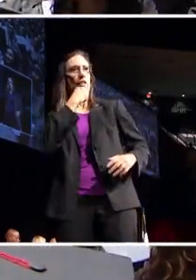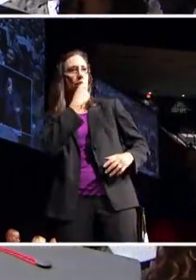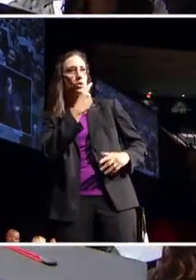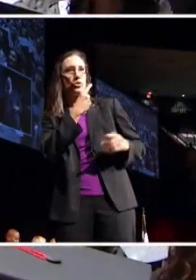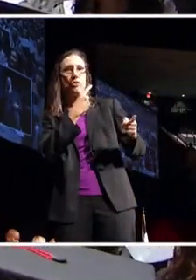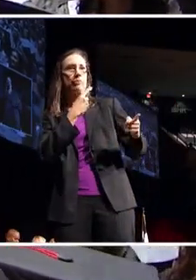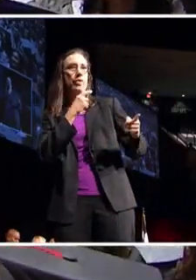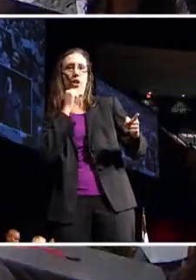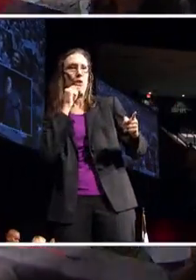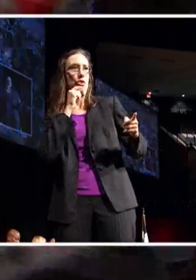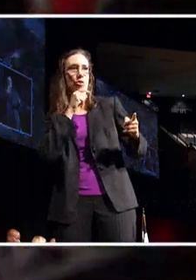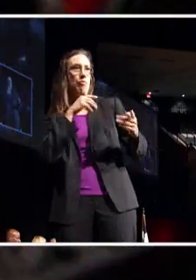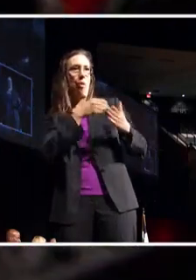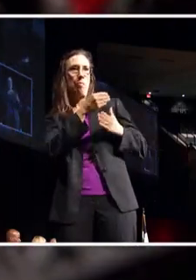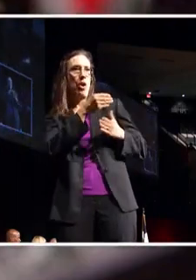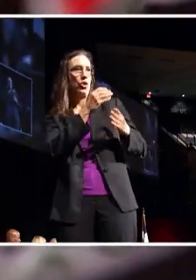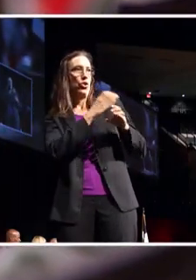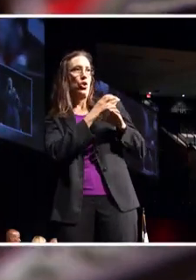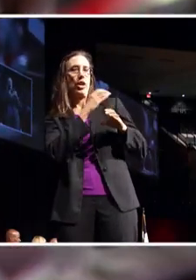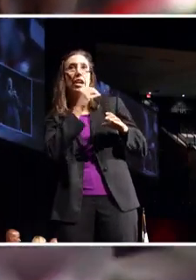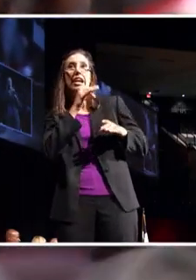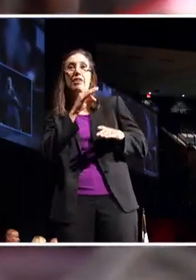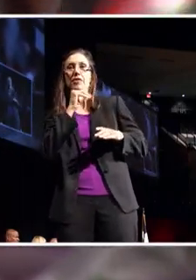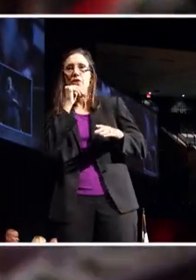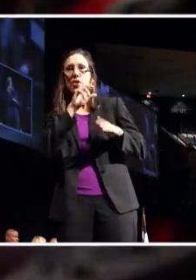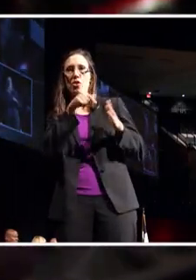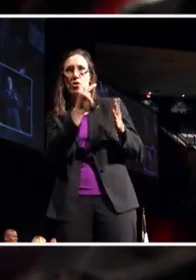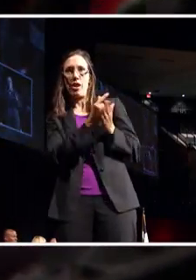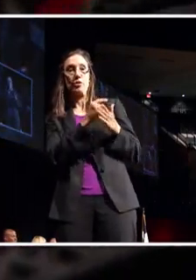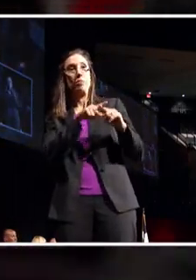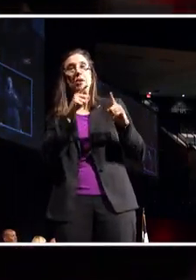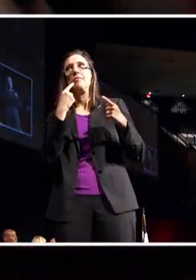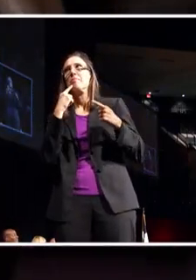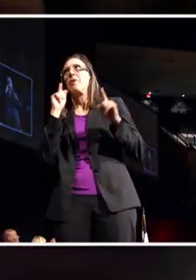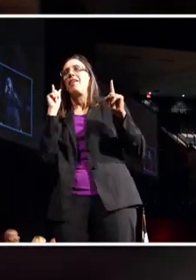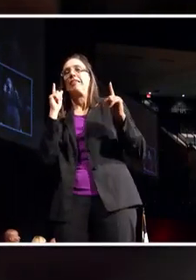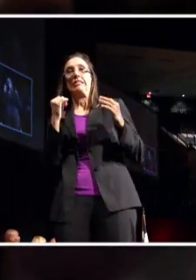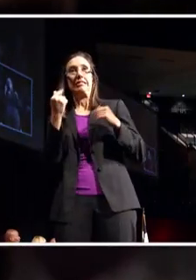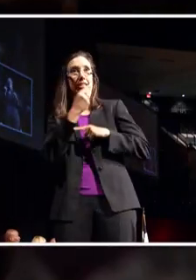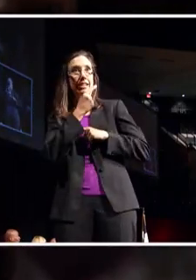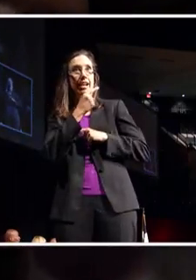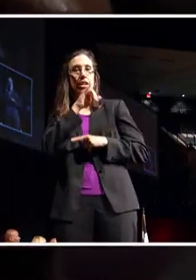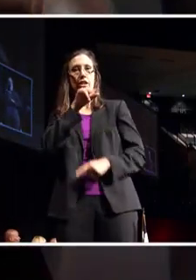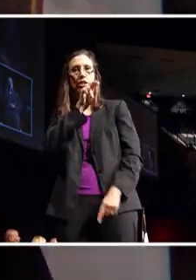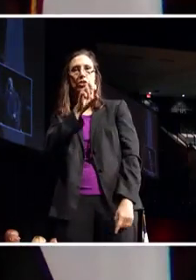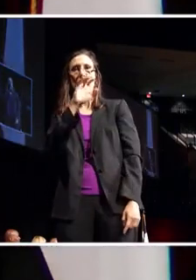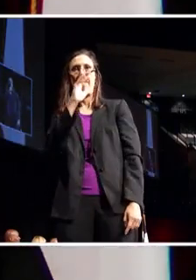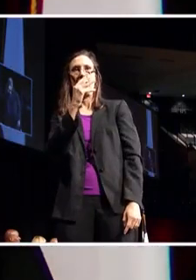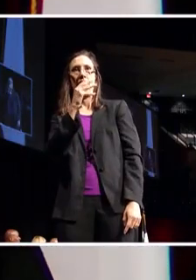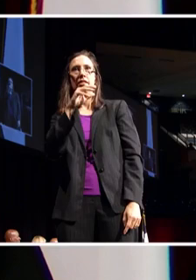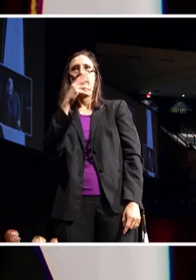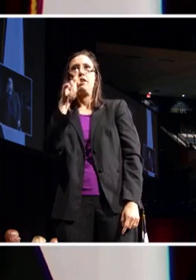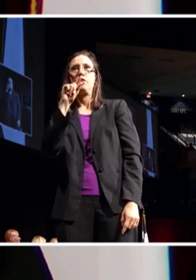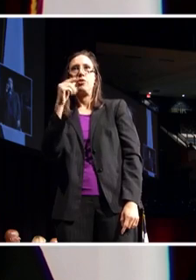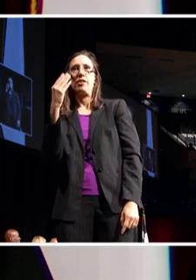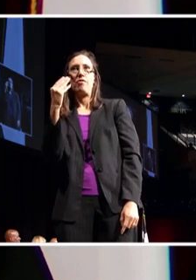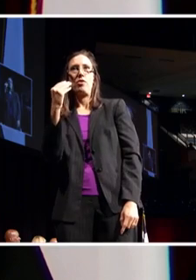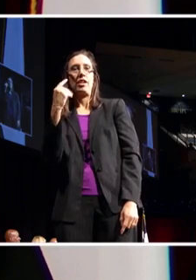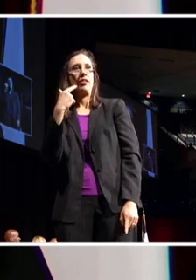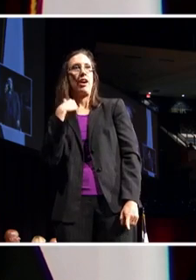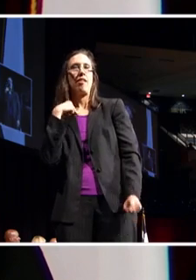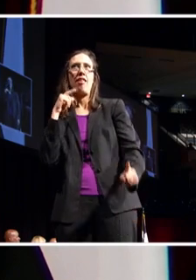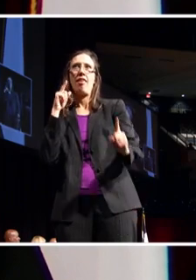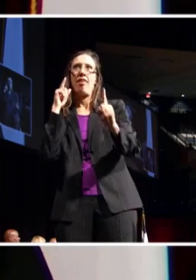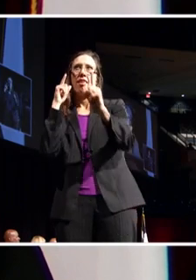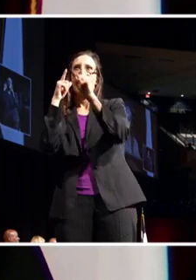you they wouldn't get you a car if you didn't graduate. But we made it. Today, June 5th of 2014, I reached a